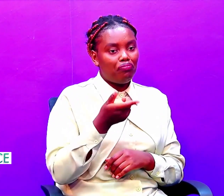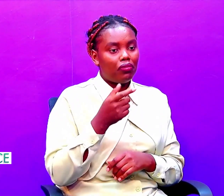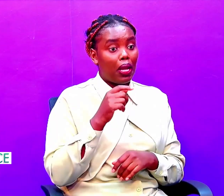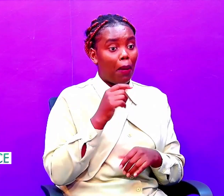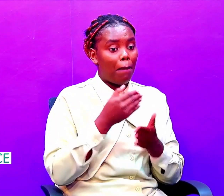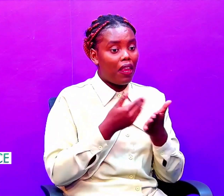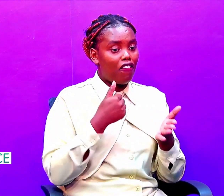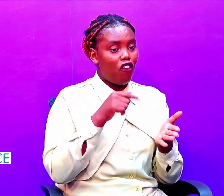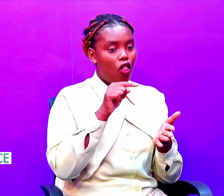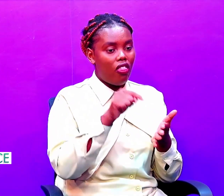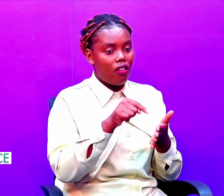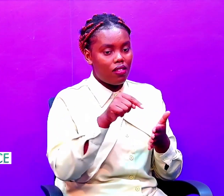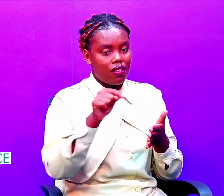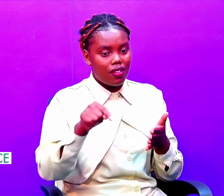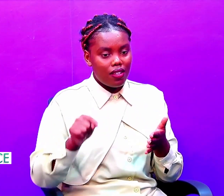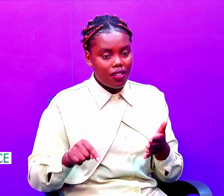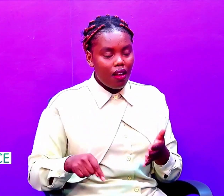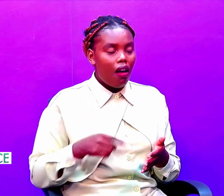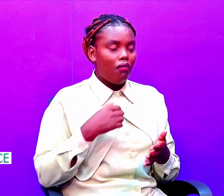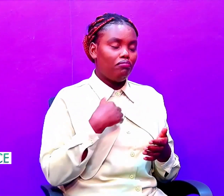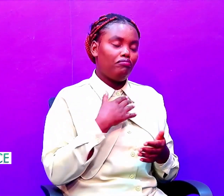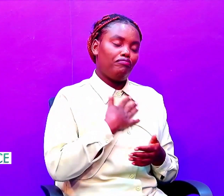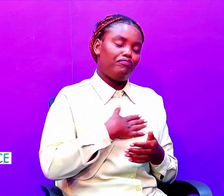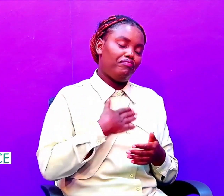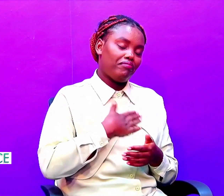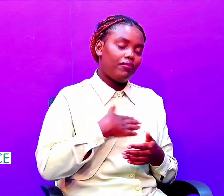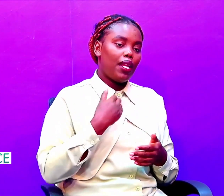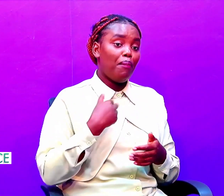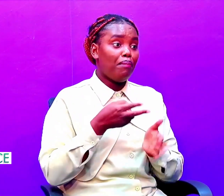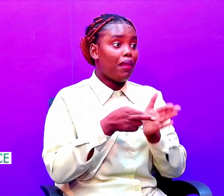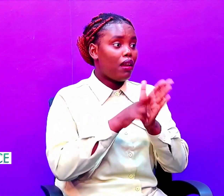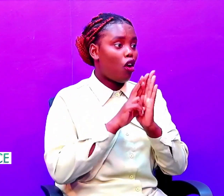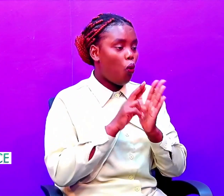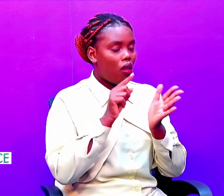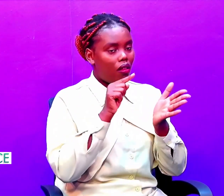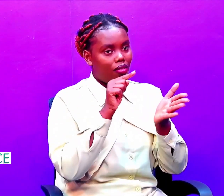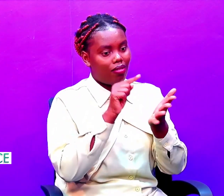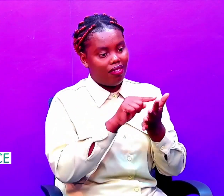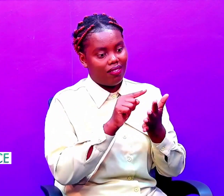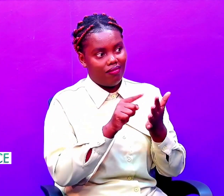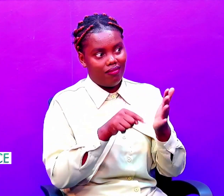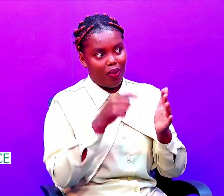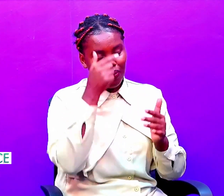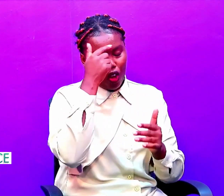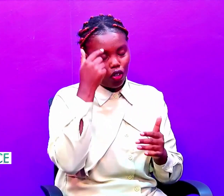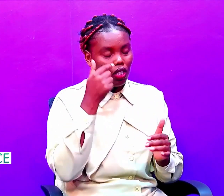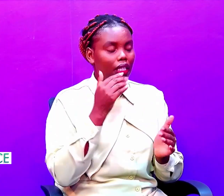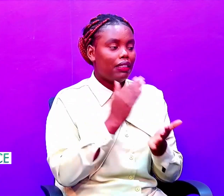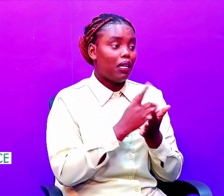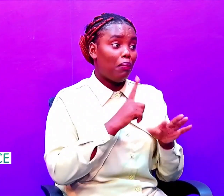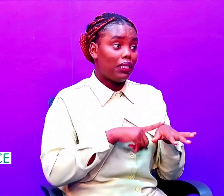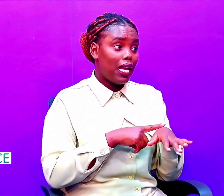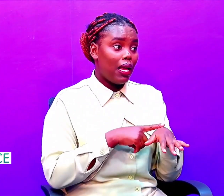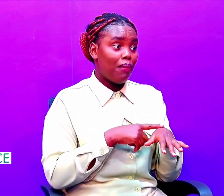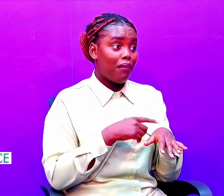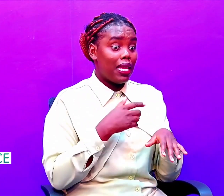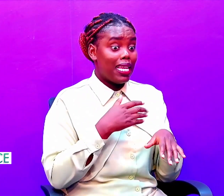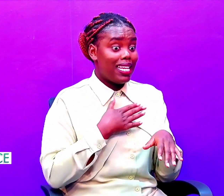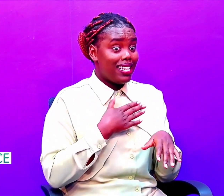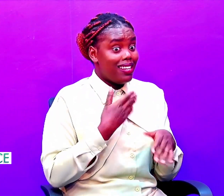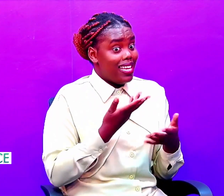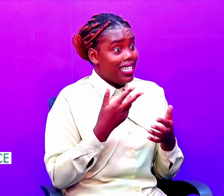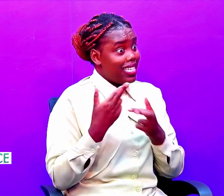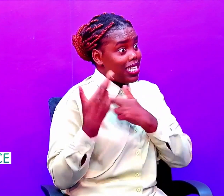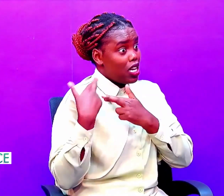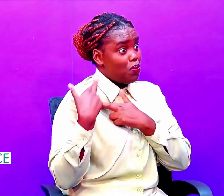able to discuss and know that individuals require different needs. So each person has